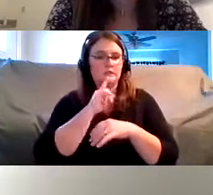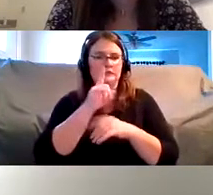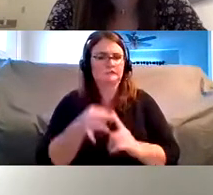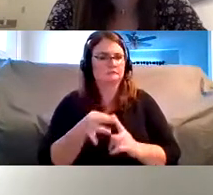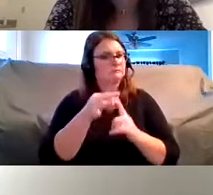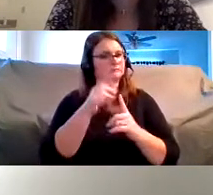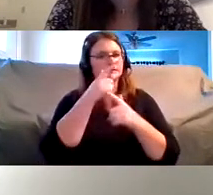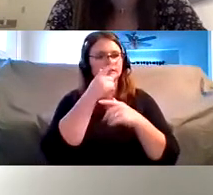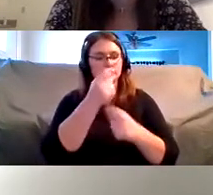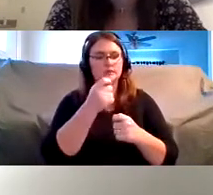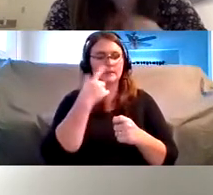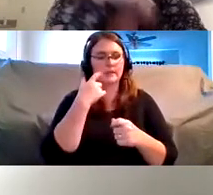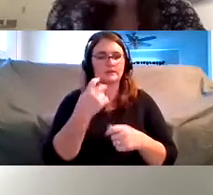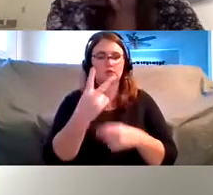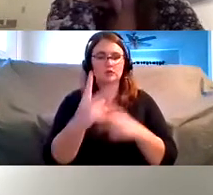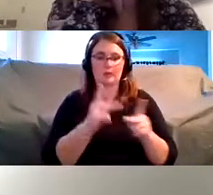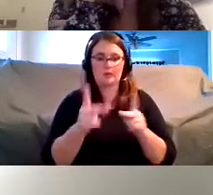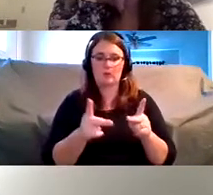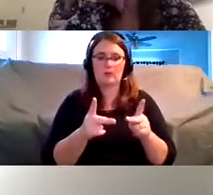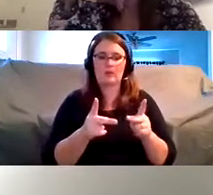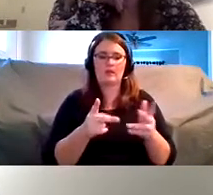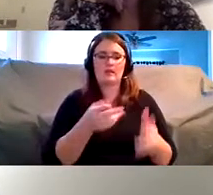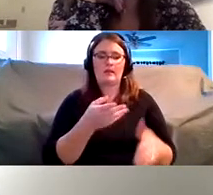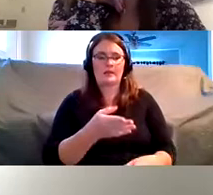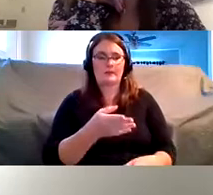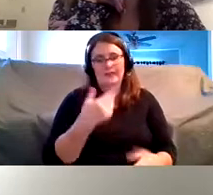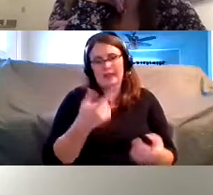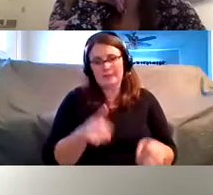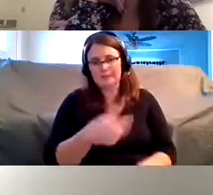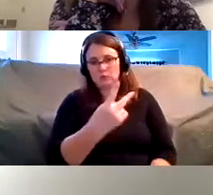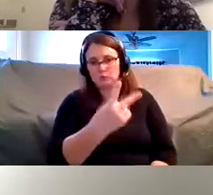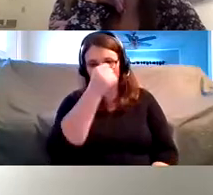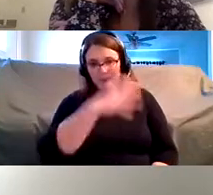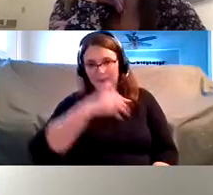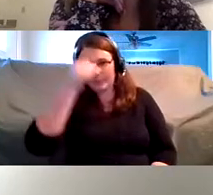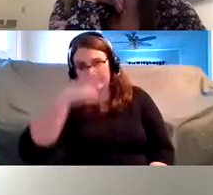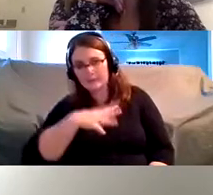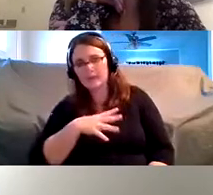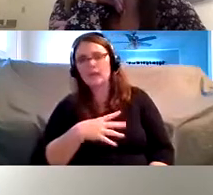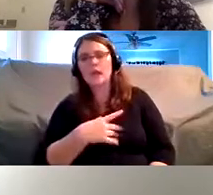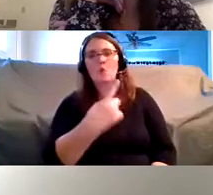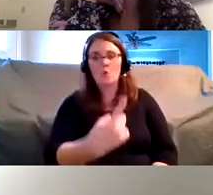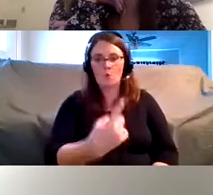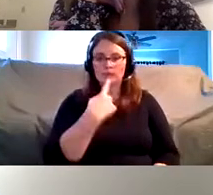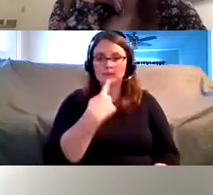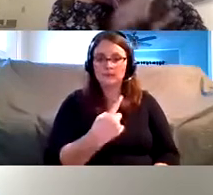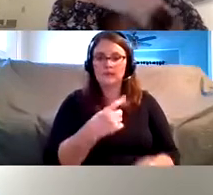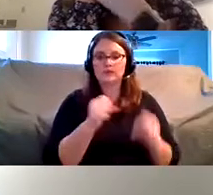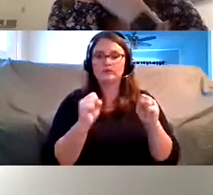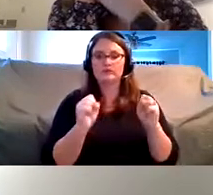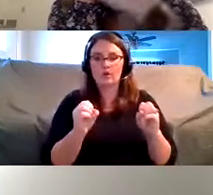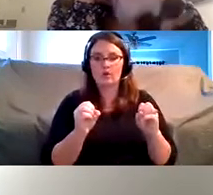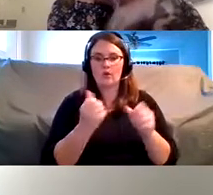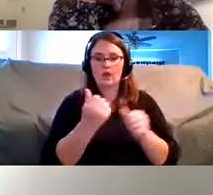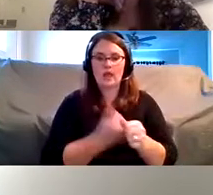it was never like that. And it happened to be two men. And one of them said, so everybody was